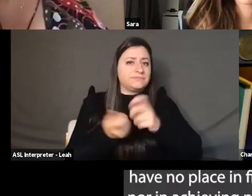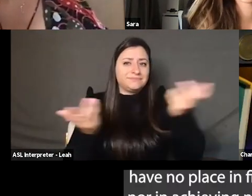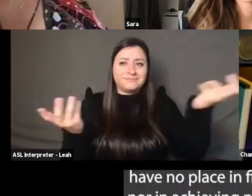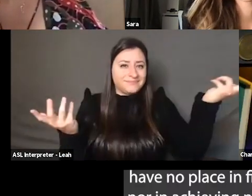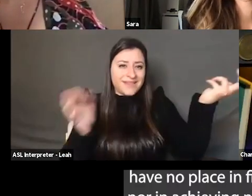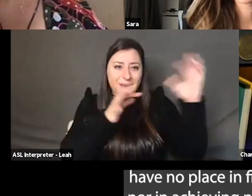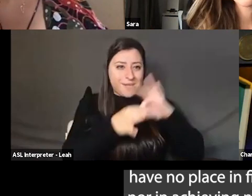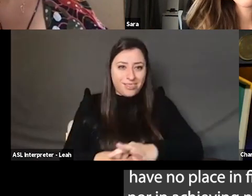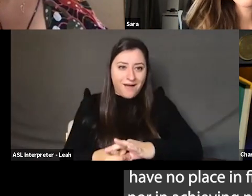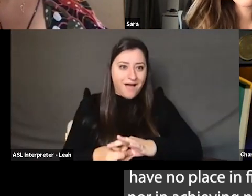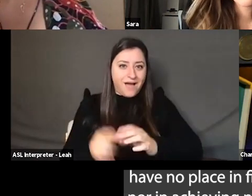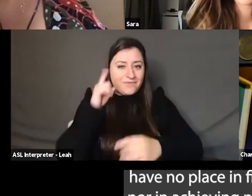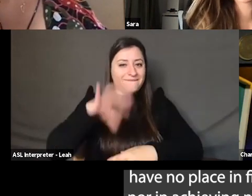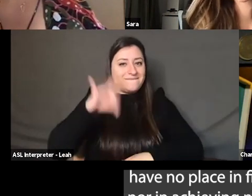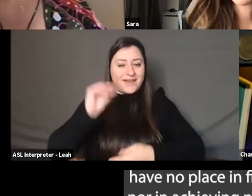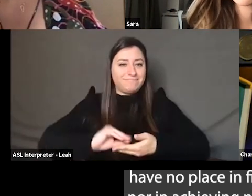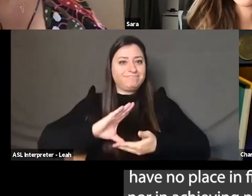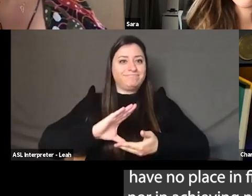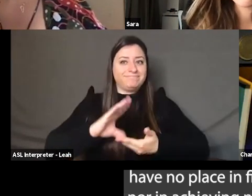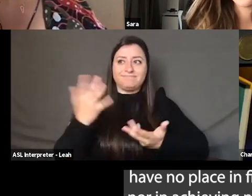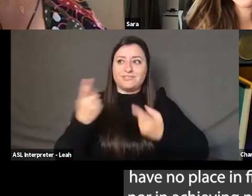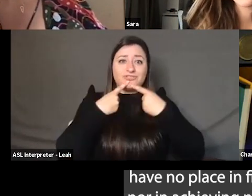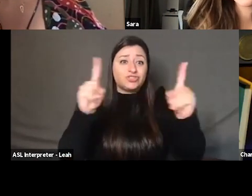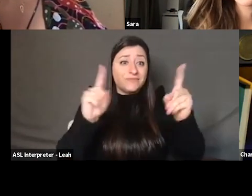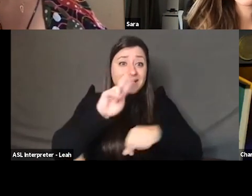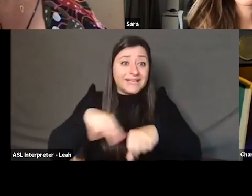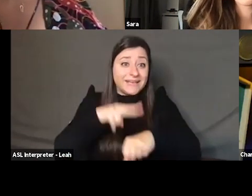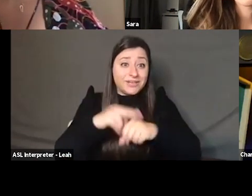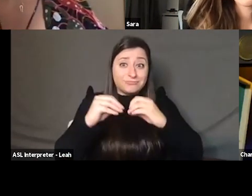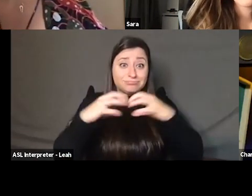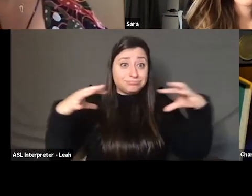in finding dignity nor in achieving nation building.